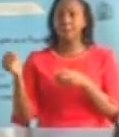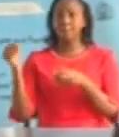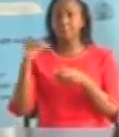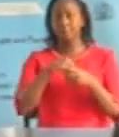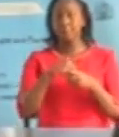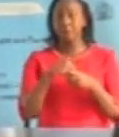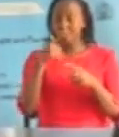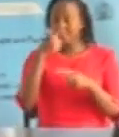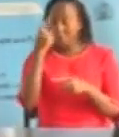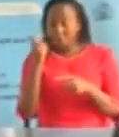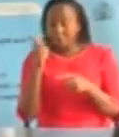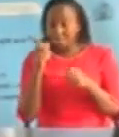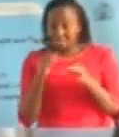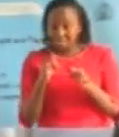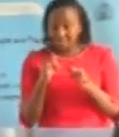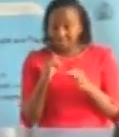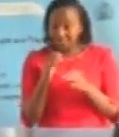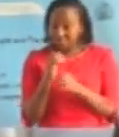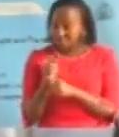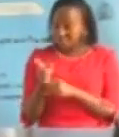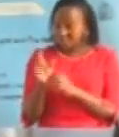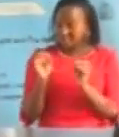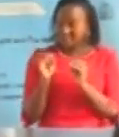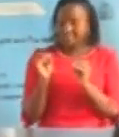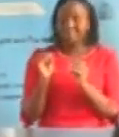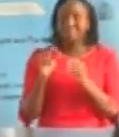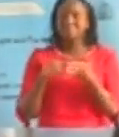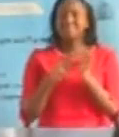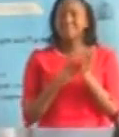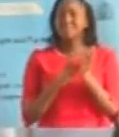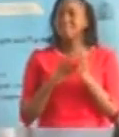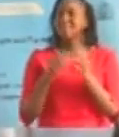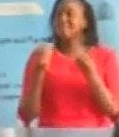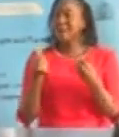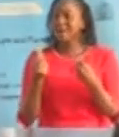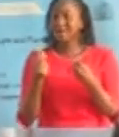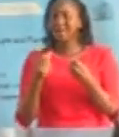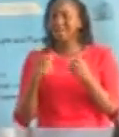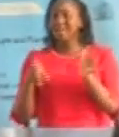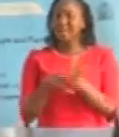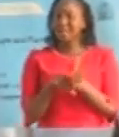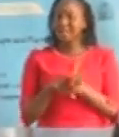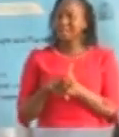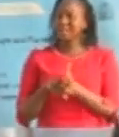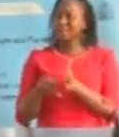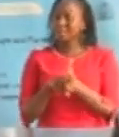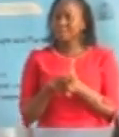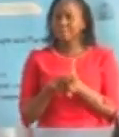Because if we don't do so, the deficit in the university will continue increasing.